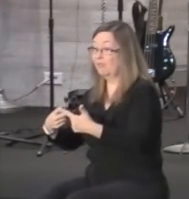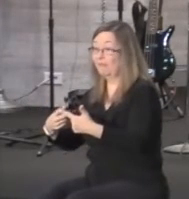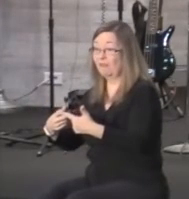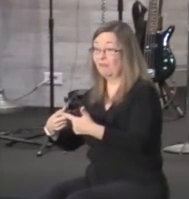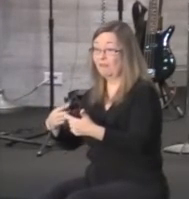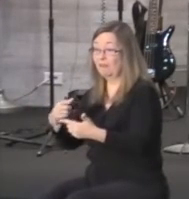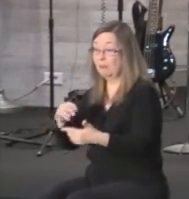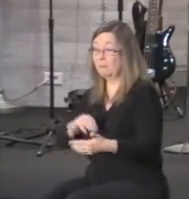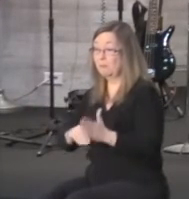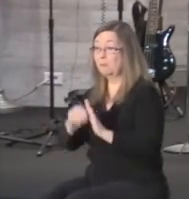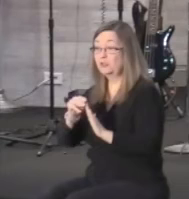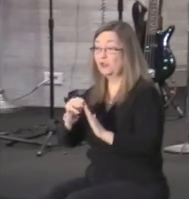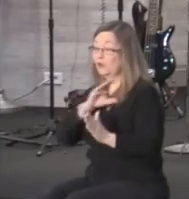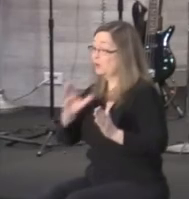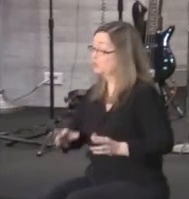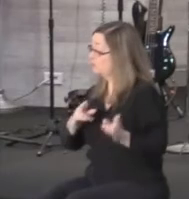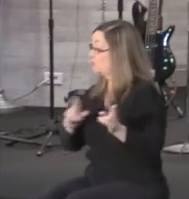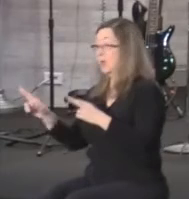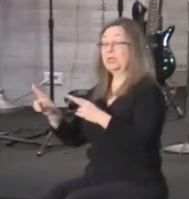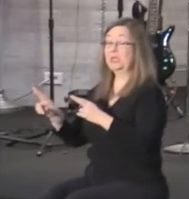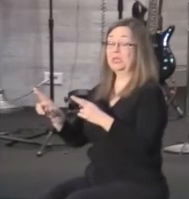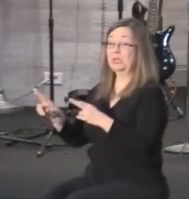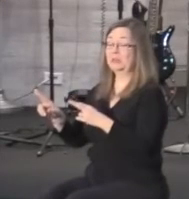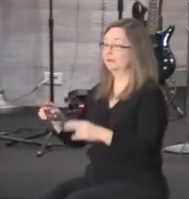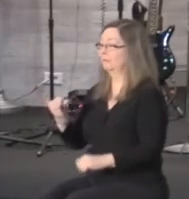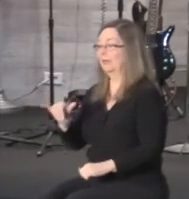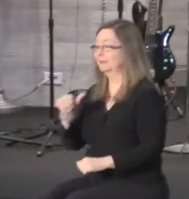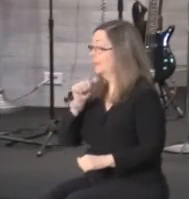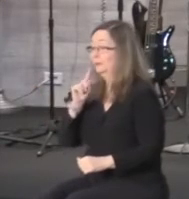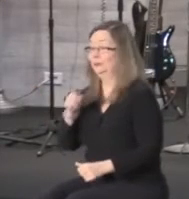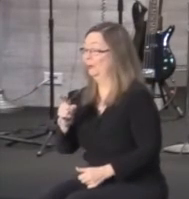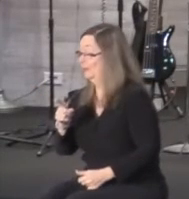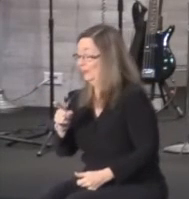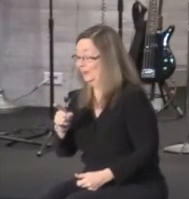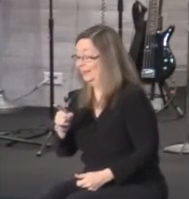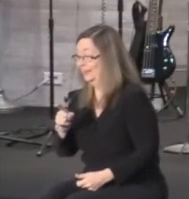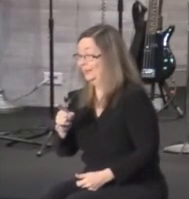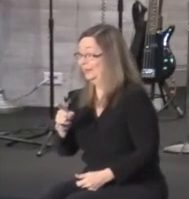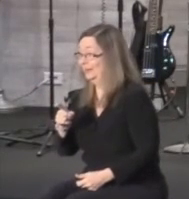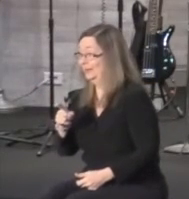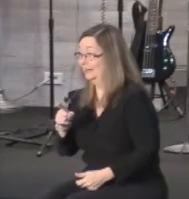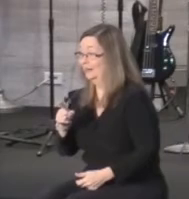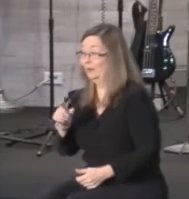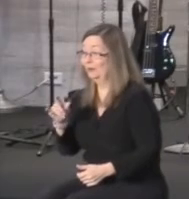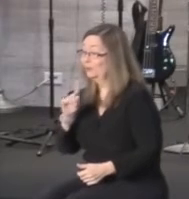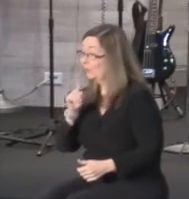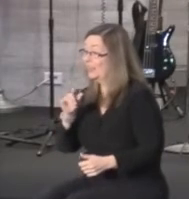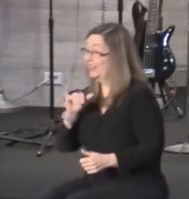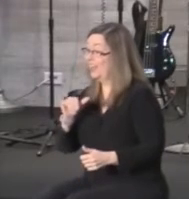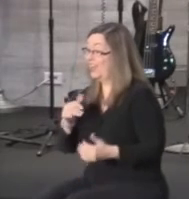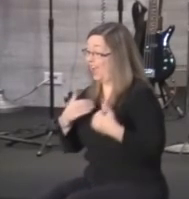are. They're mature Christians. They're ready to go. It's just not so. Actually, it's like having a